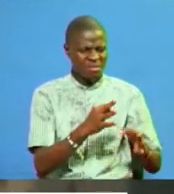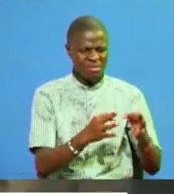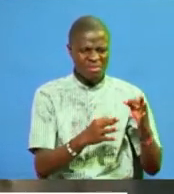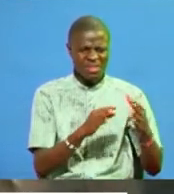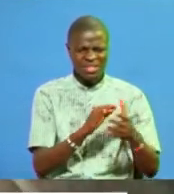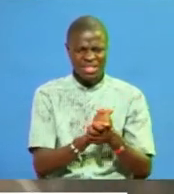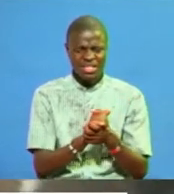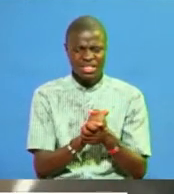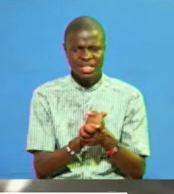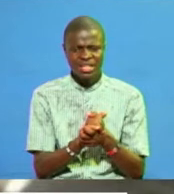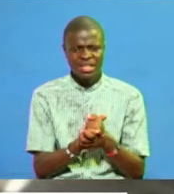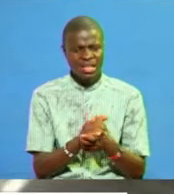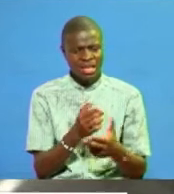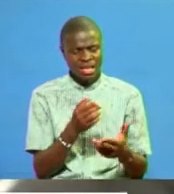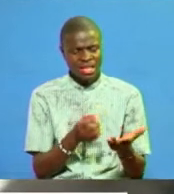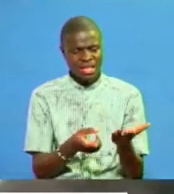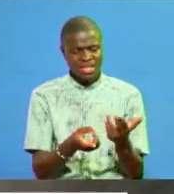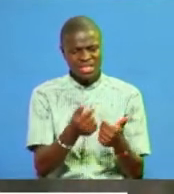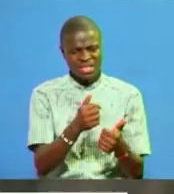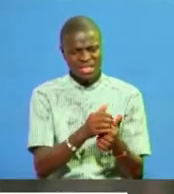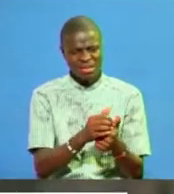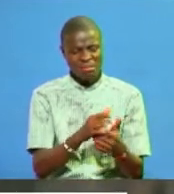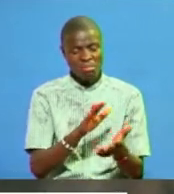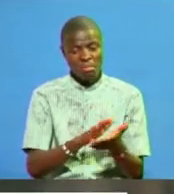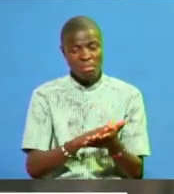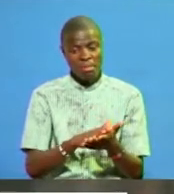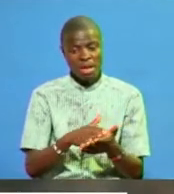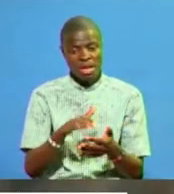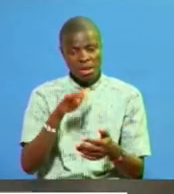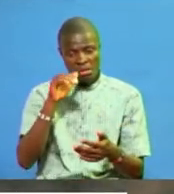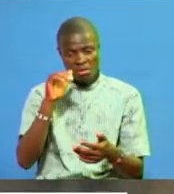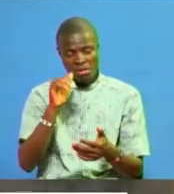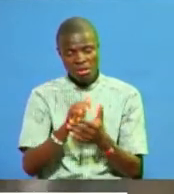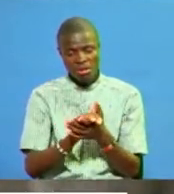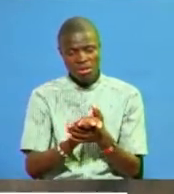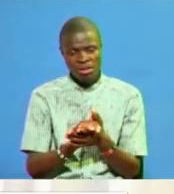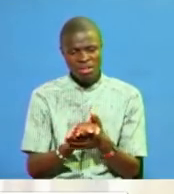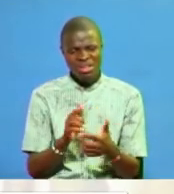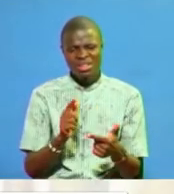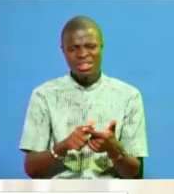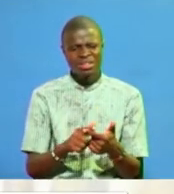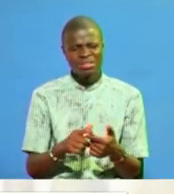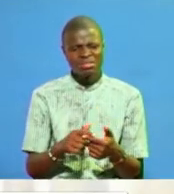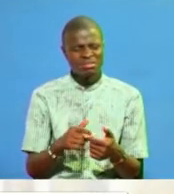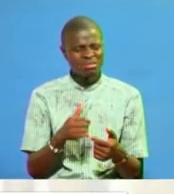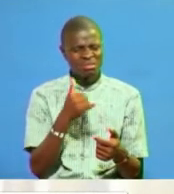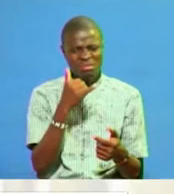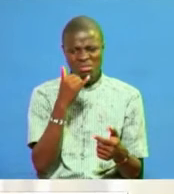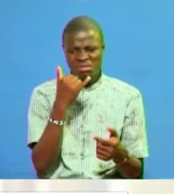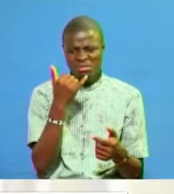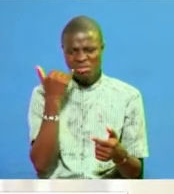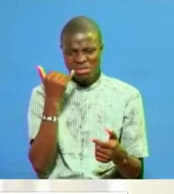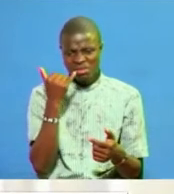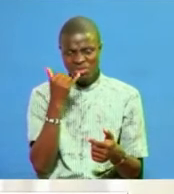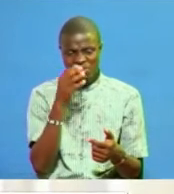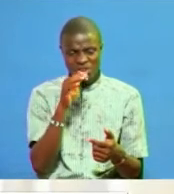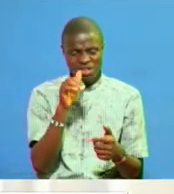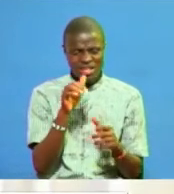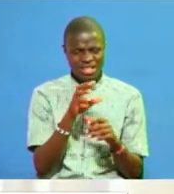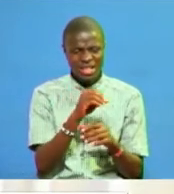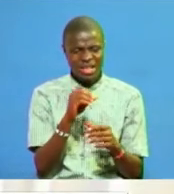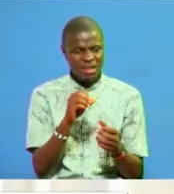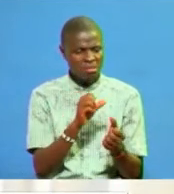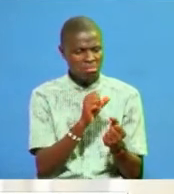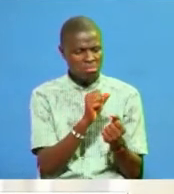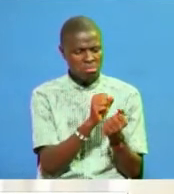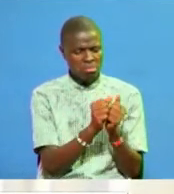and effective. My clarion call to journalists and media attendants is that I stick